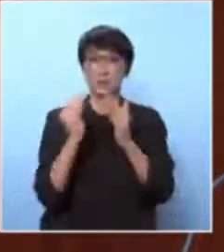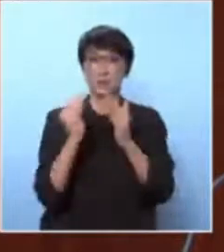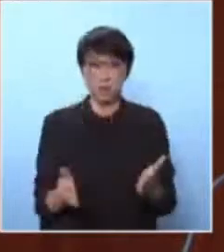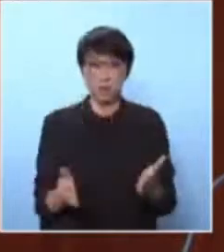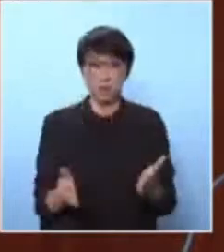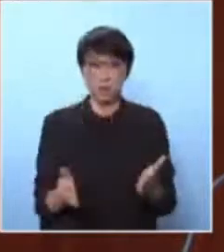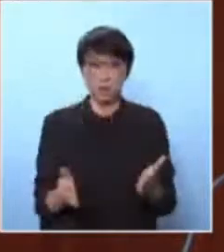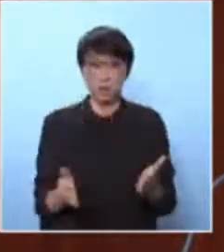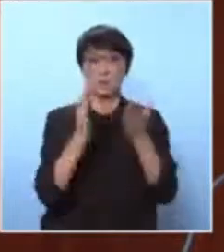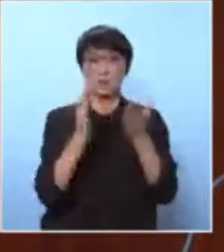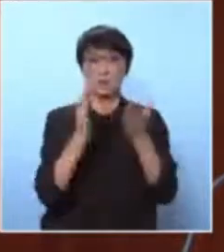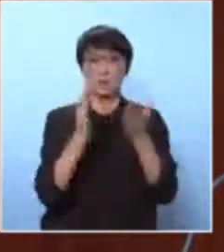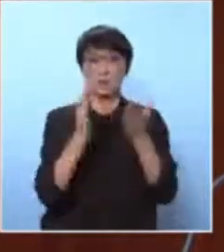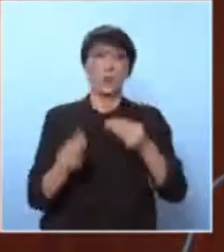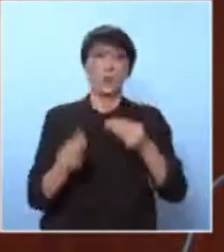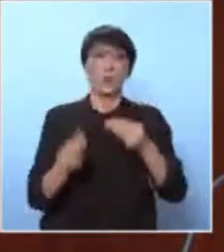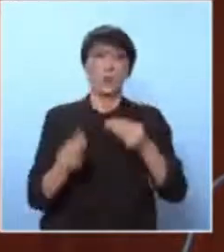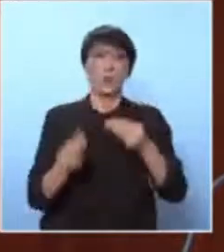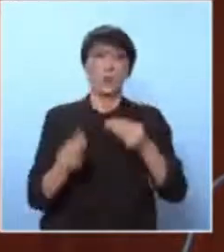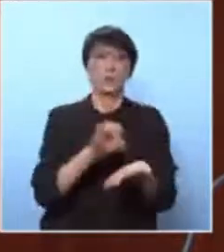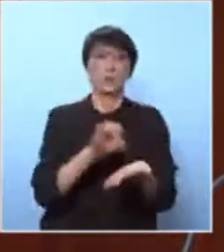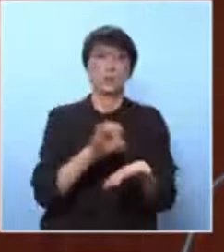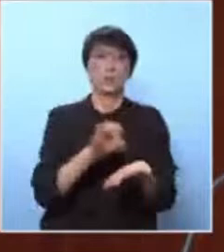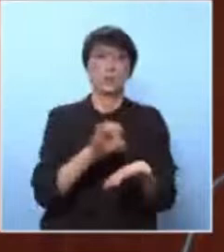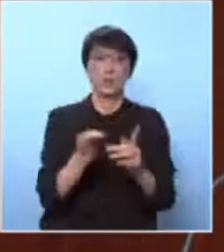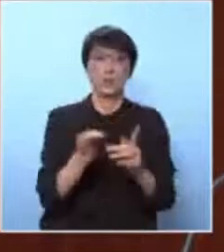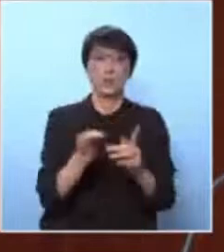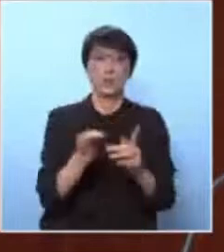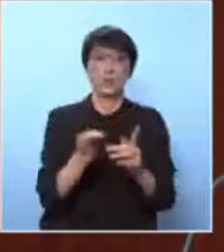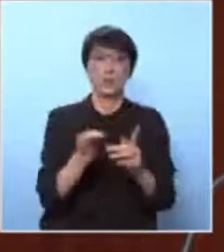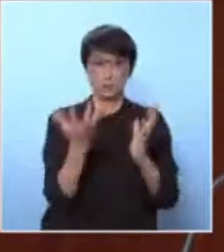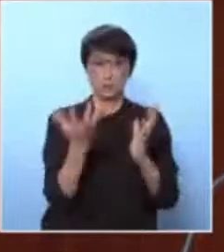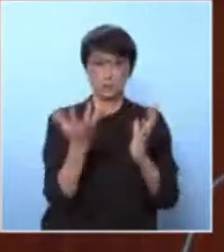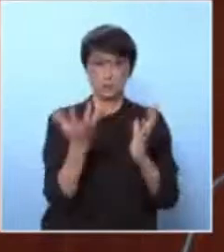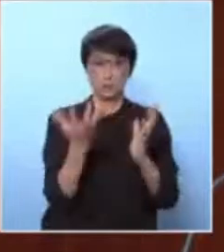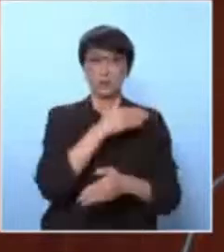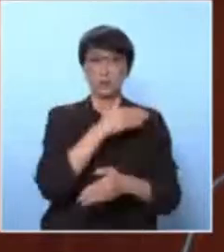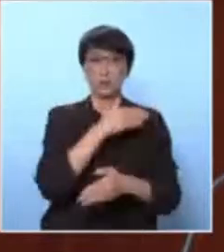reviewed. NGOs will be engaged to run the services as the